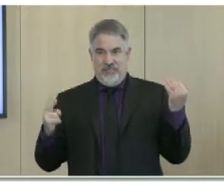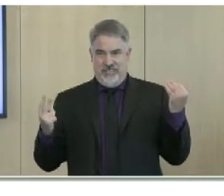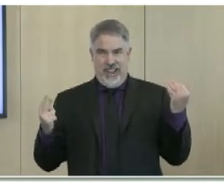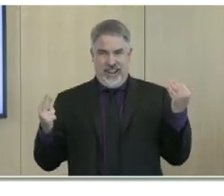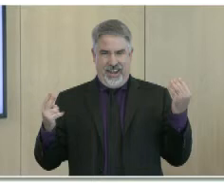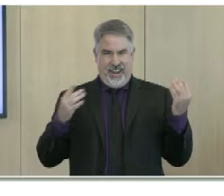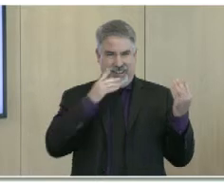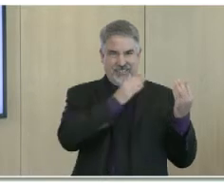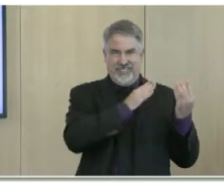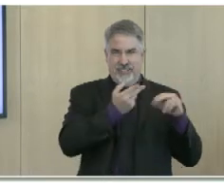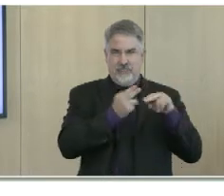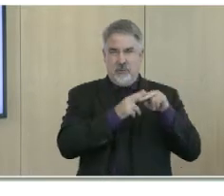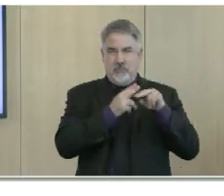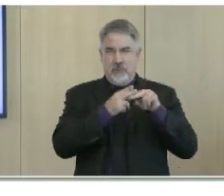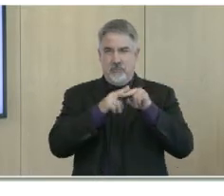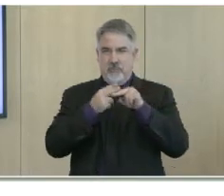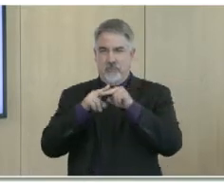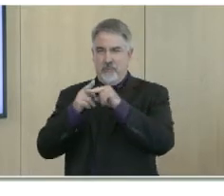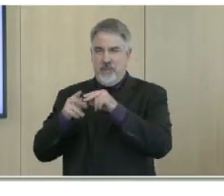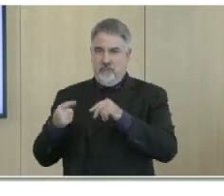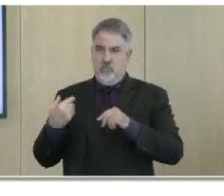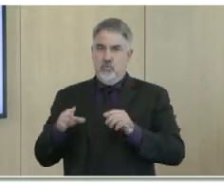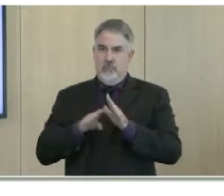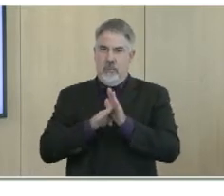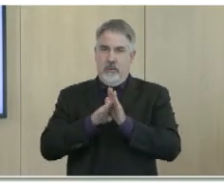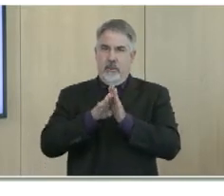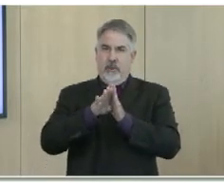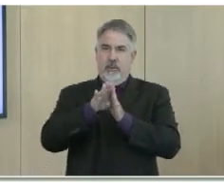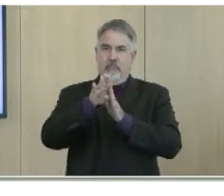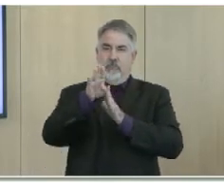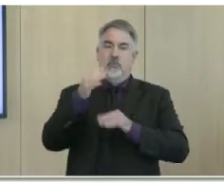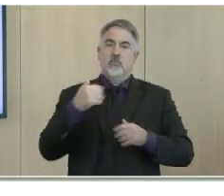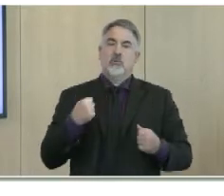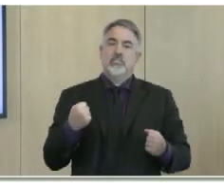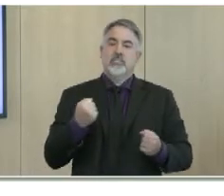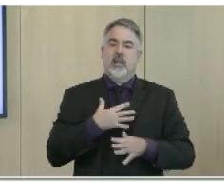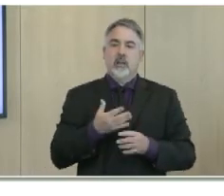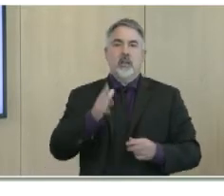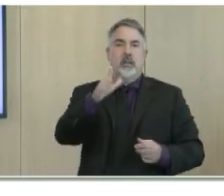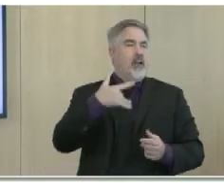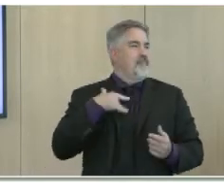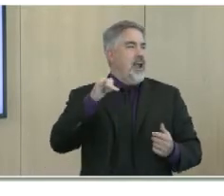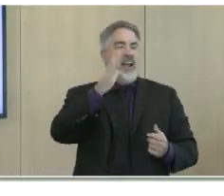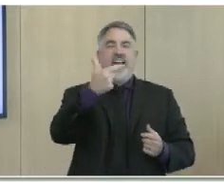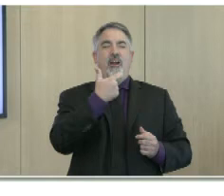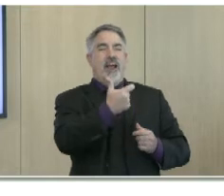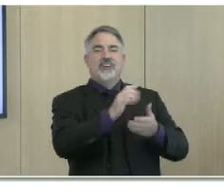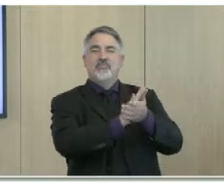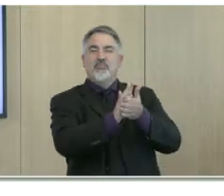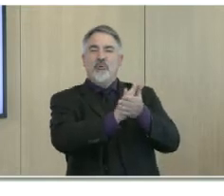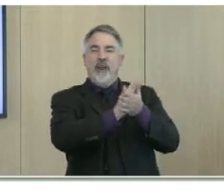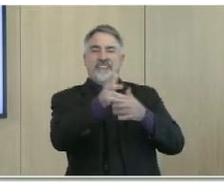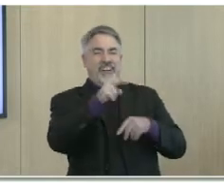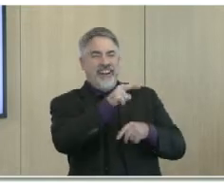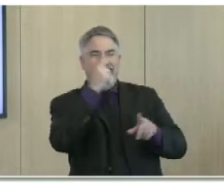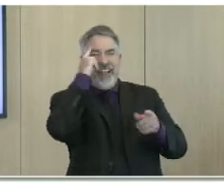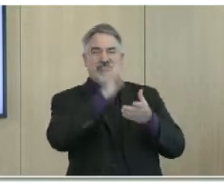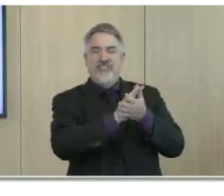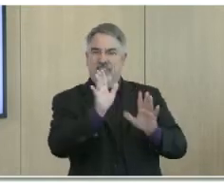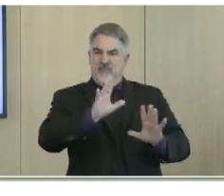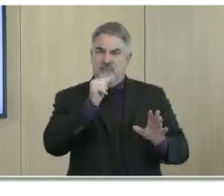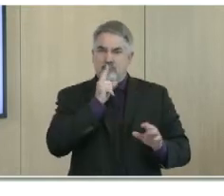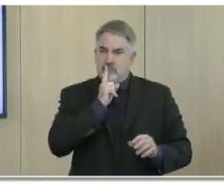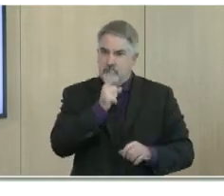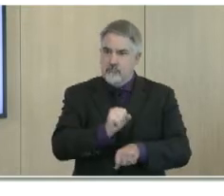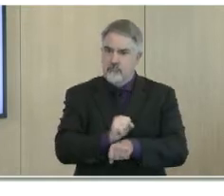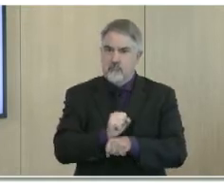tell, it's kind of a scary story, like something out of a science fiction movie. That's just from the last